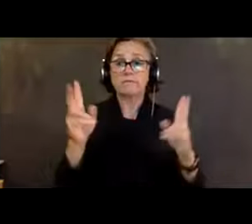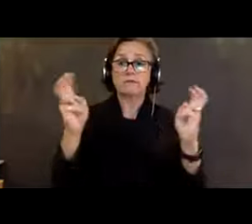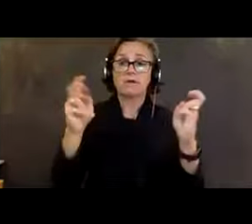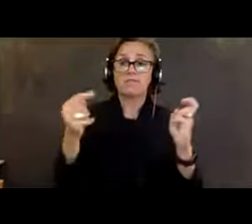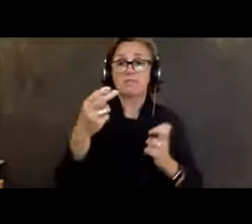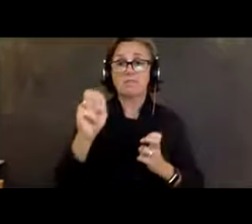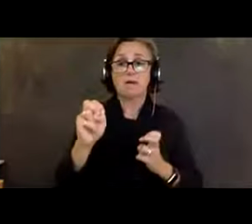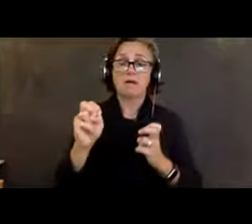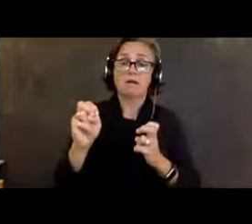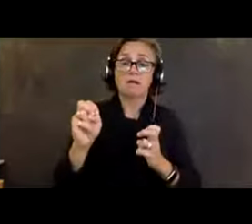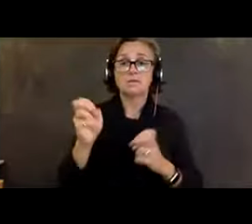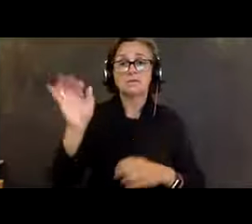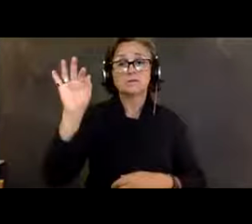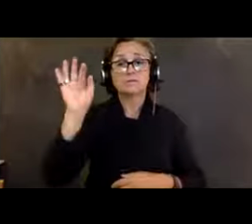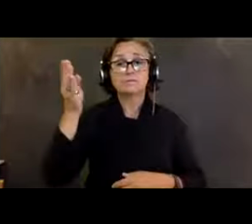police interactions,